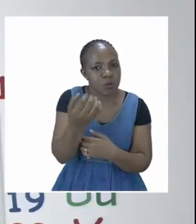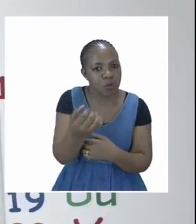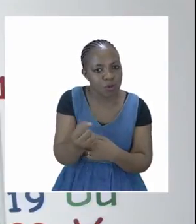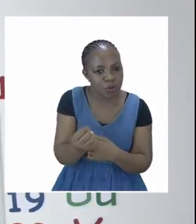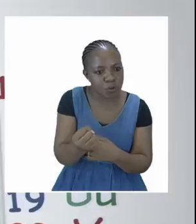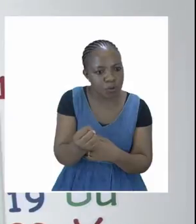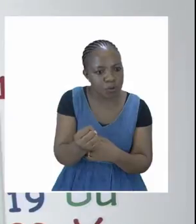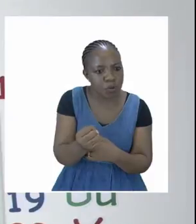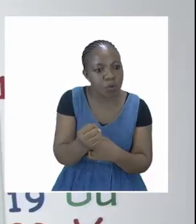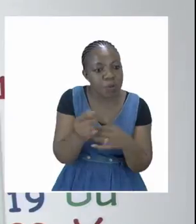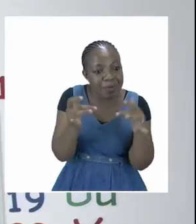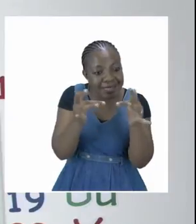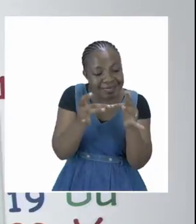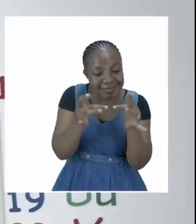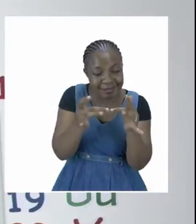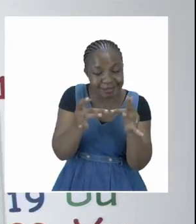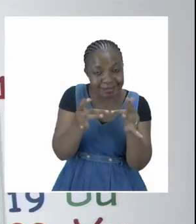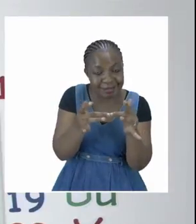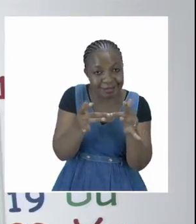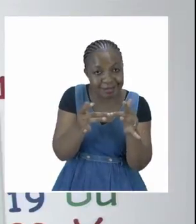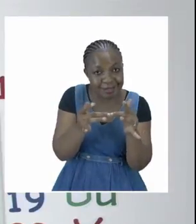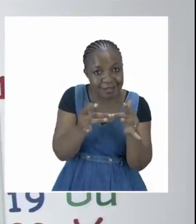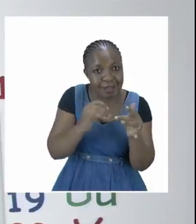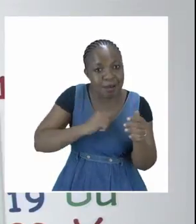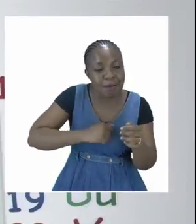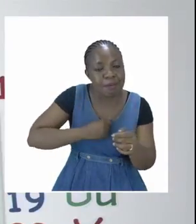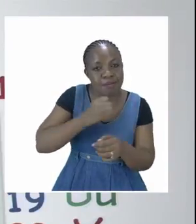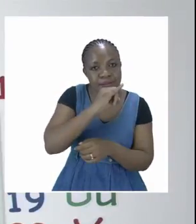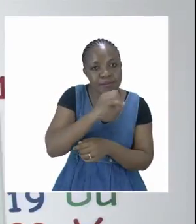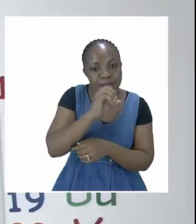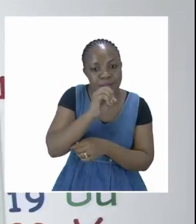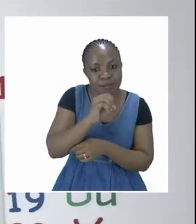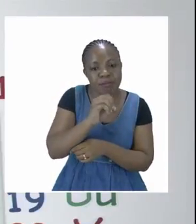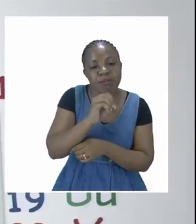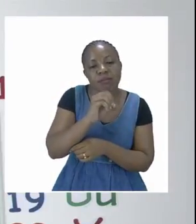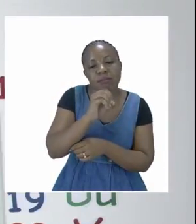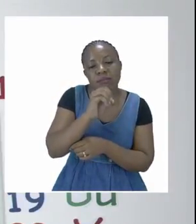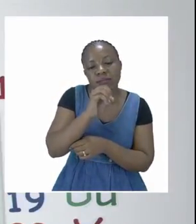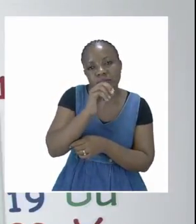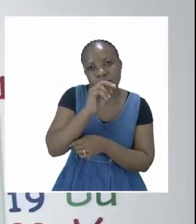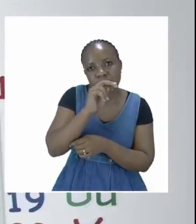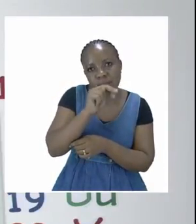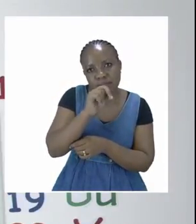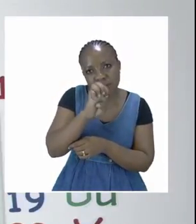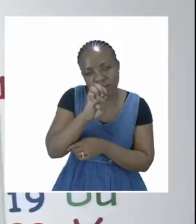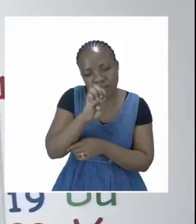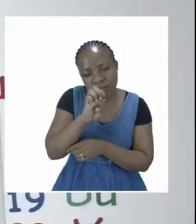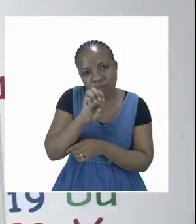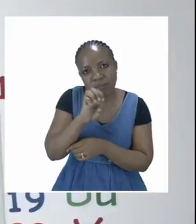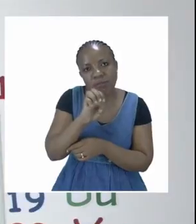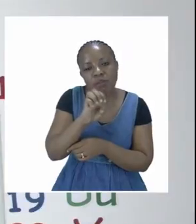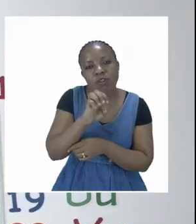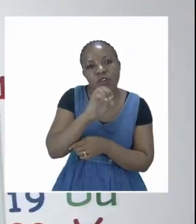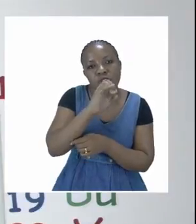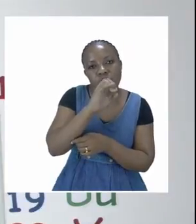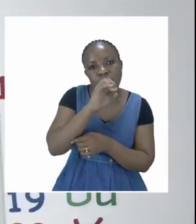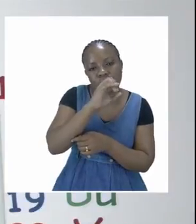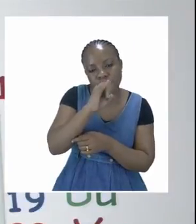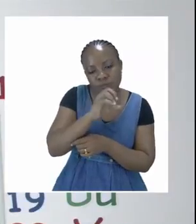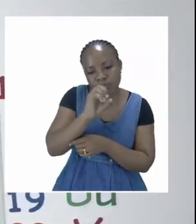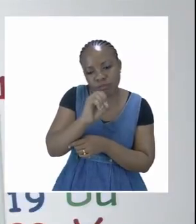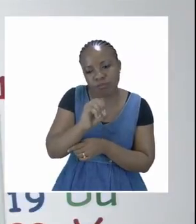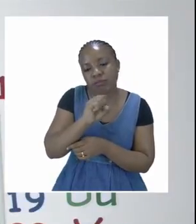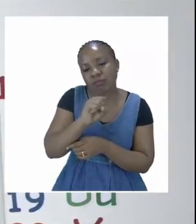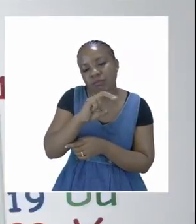our online platforms, MyZone and Zoshi Facebook pages, and in addition,